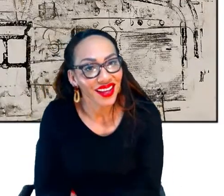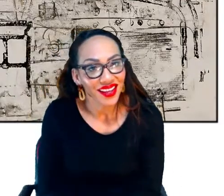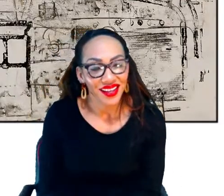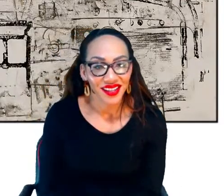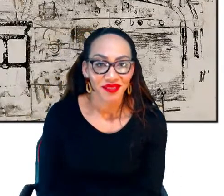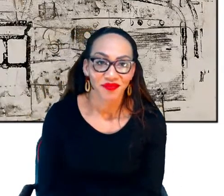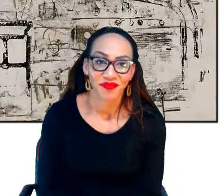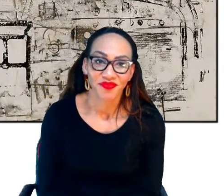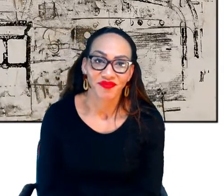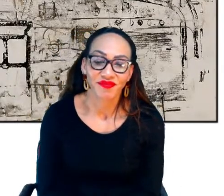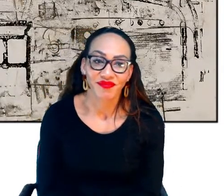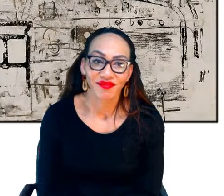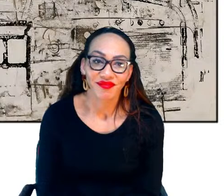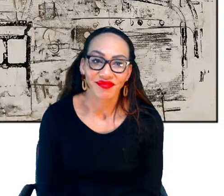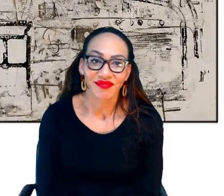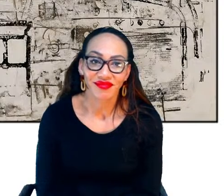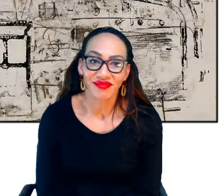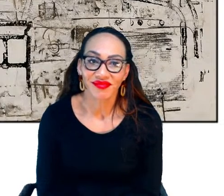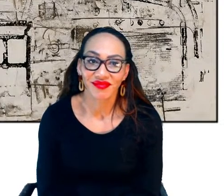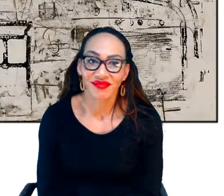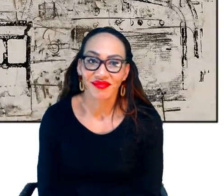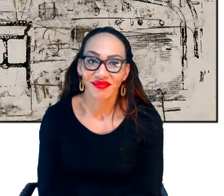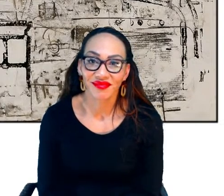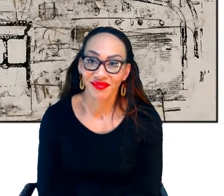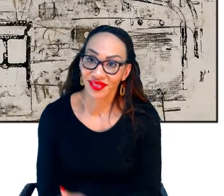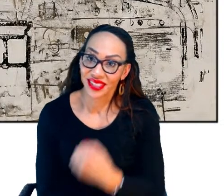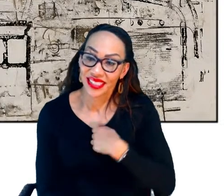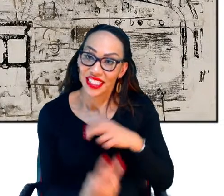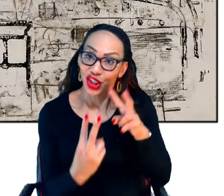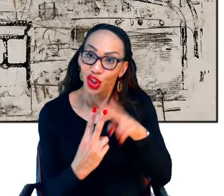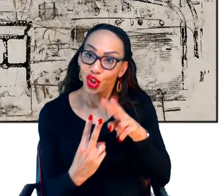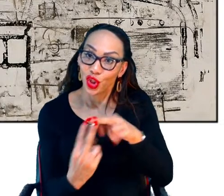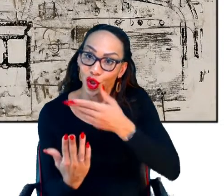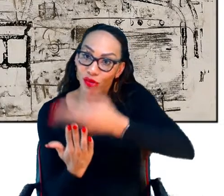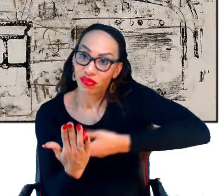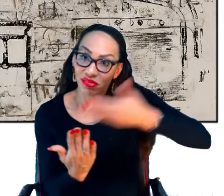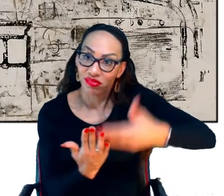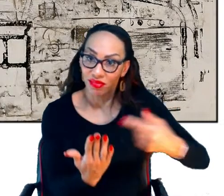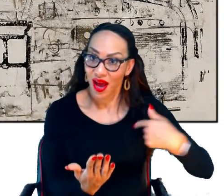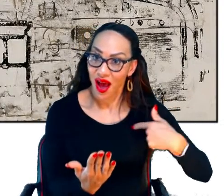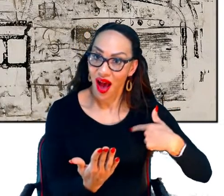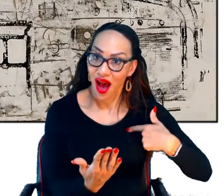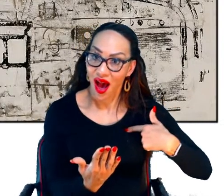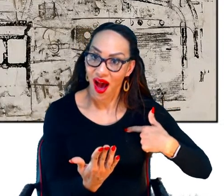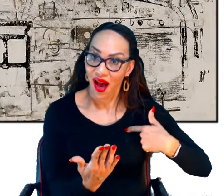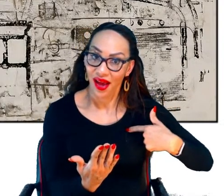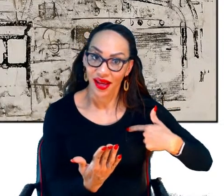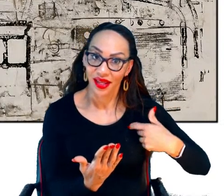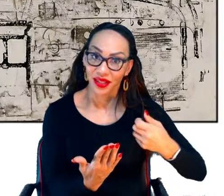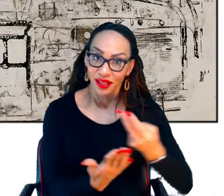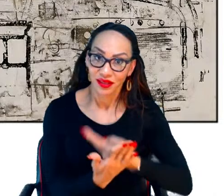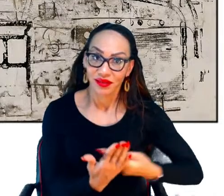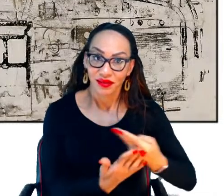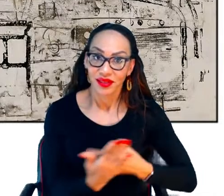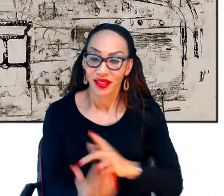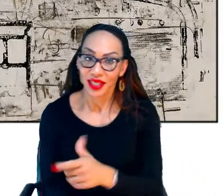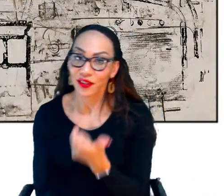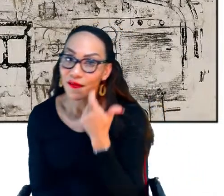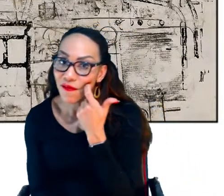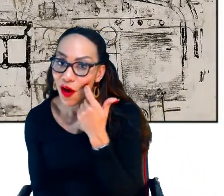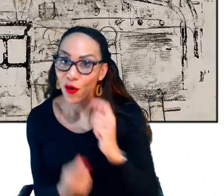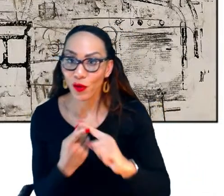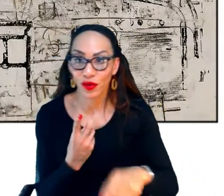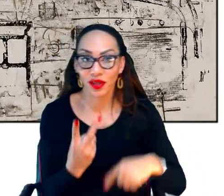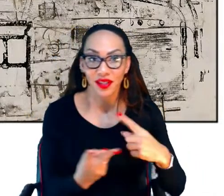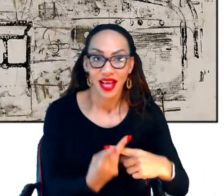And these are 2 pieces I've done. So that's a phone there that I've used, and that's a selfie,